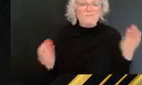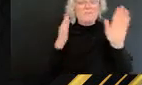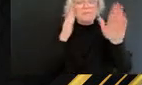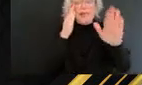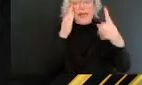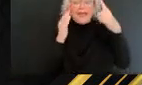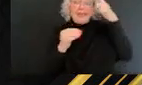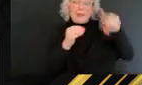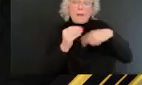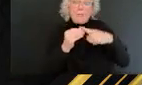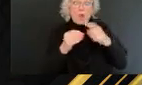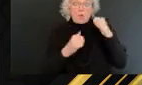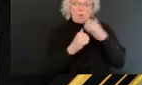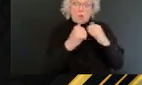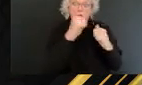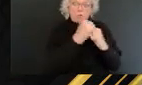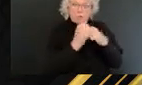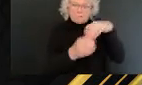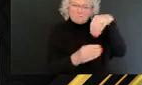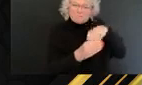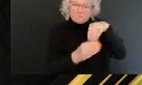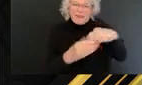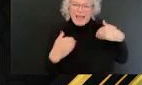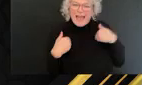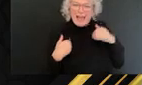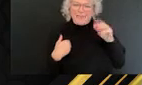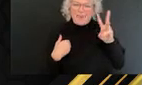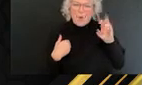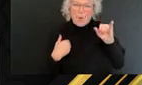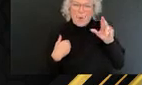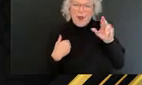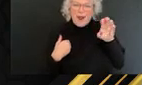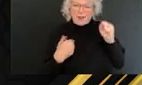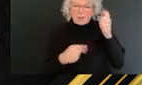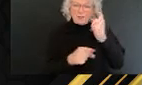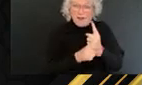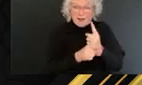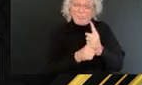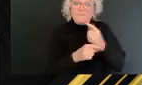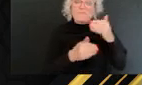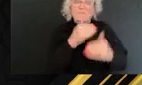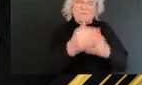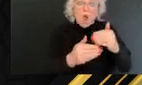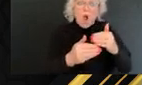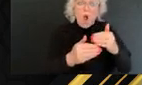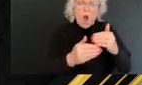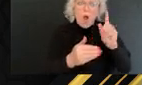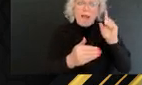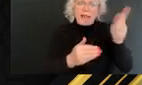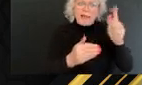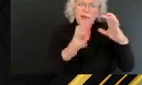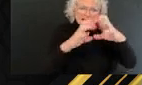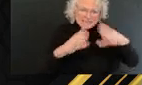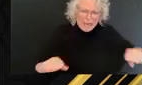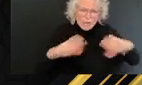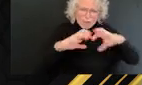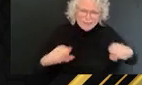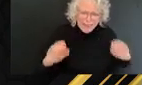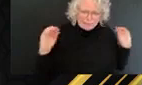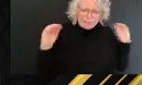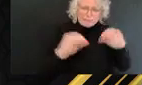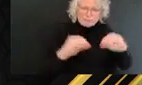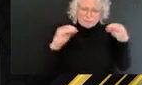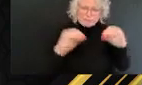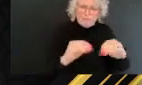efficient to build a structure with proper wiring from the beginning rather than have to rip down the structure to add